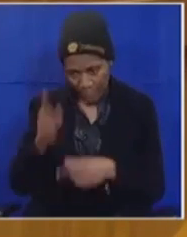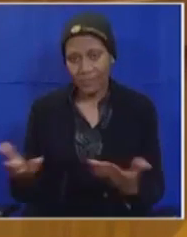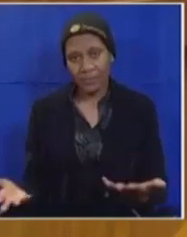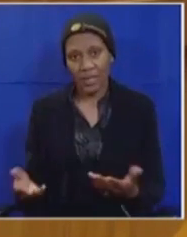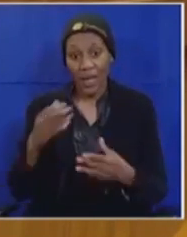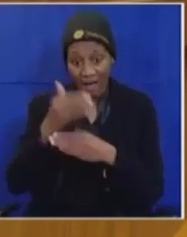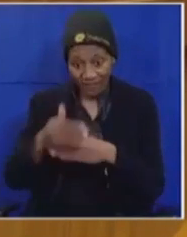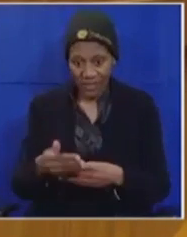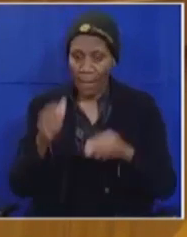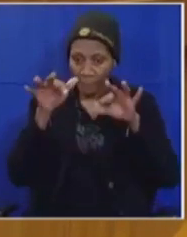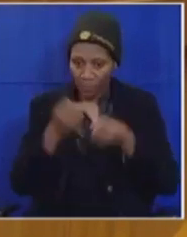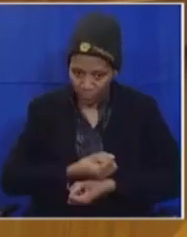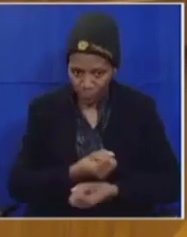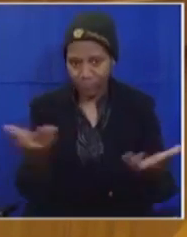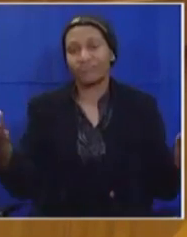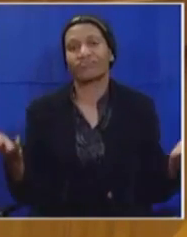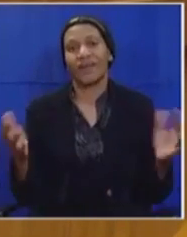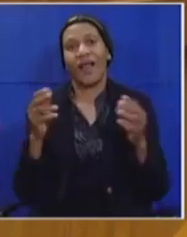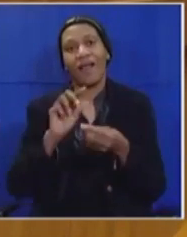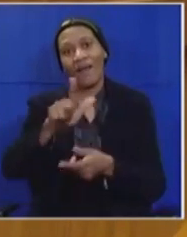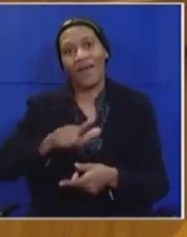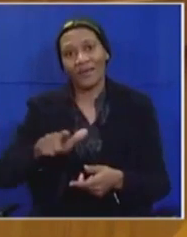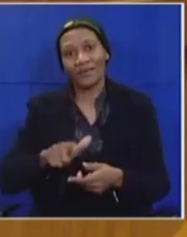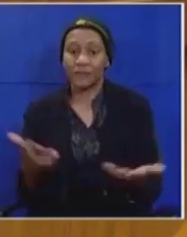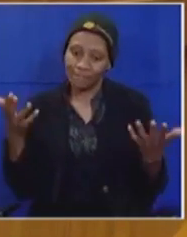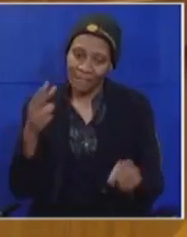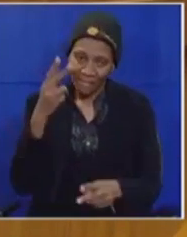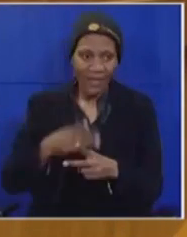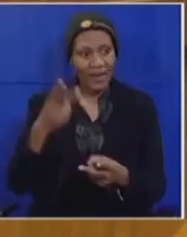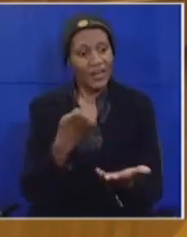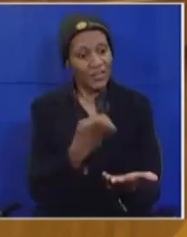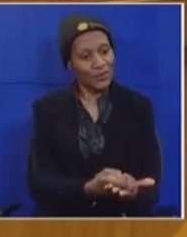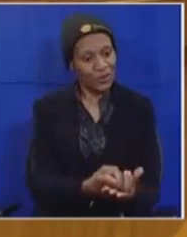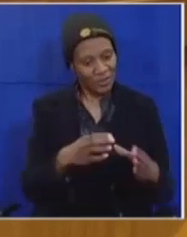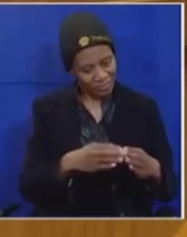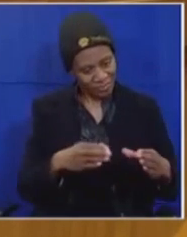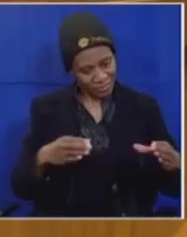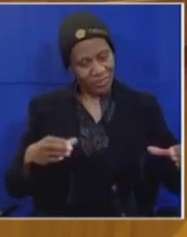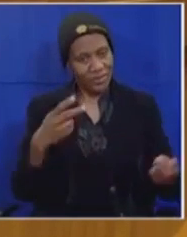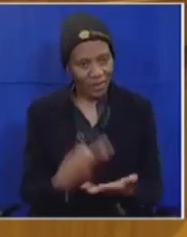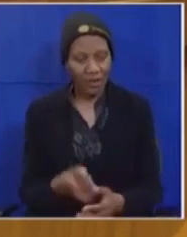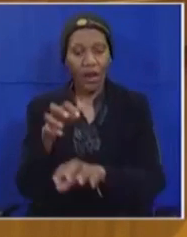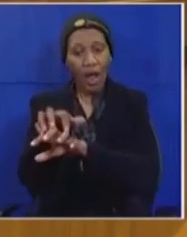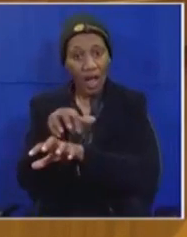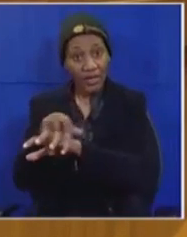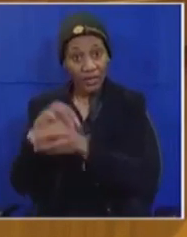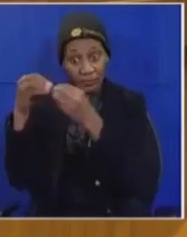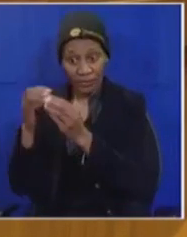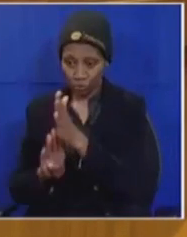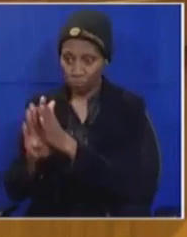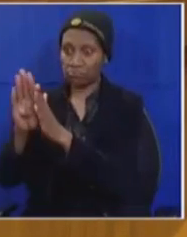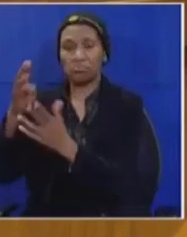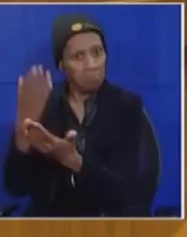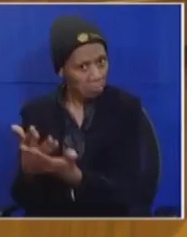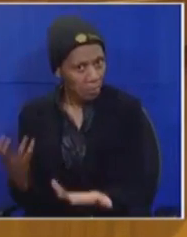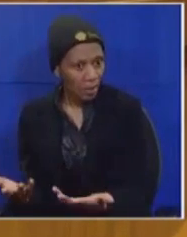our people, so that it can drive economic growth, it can drive agricultural production, and